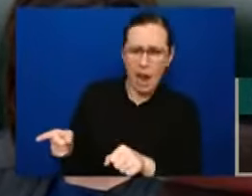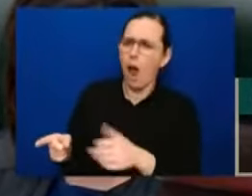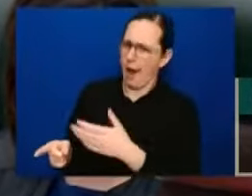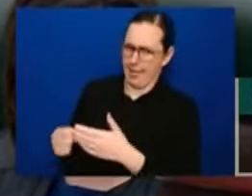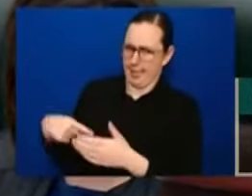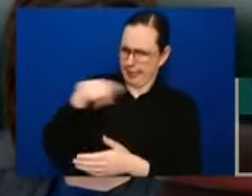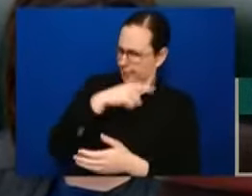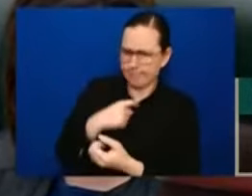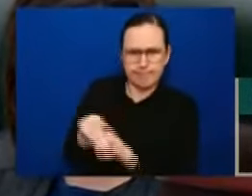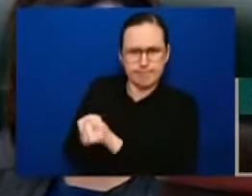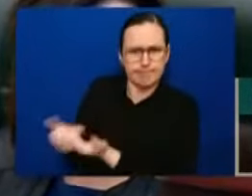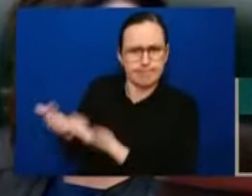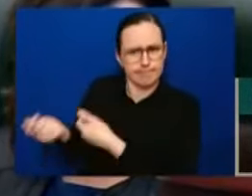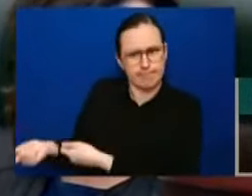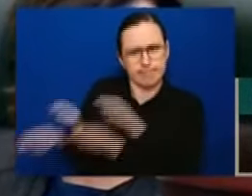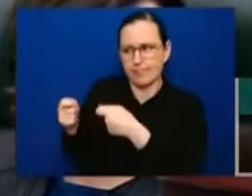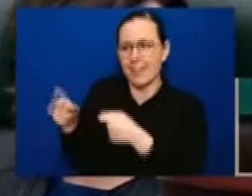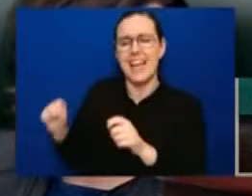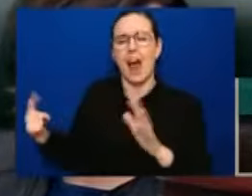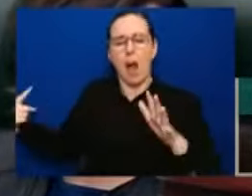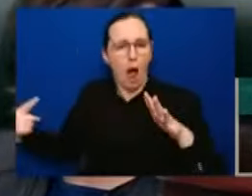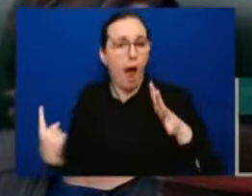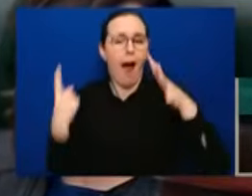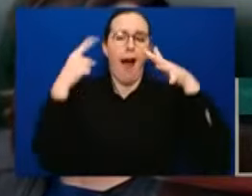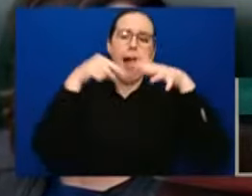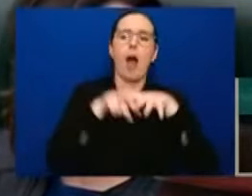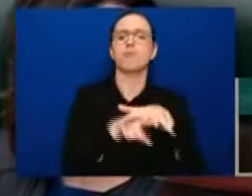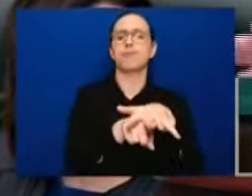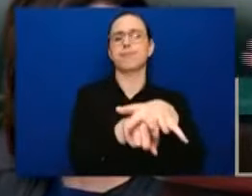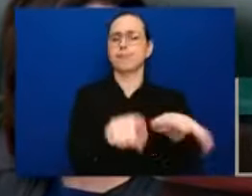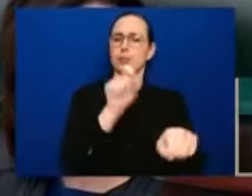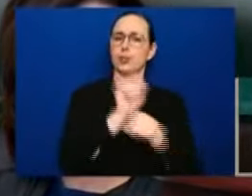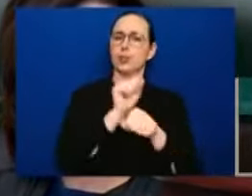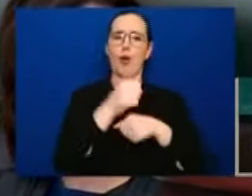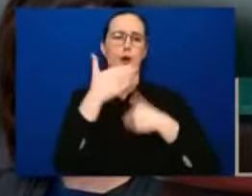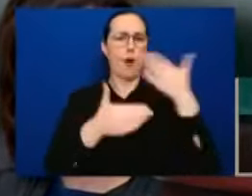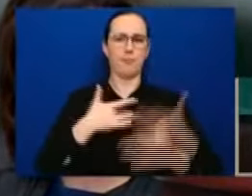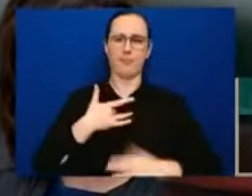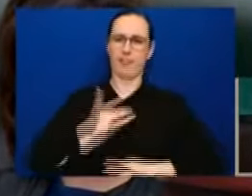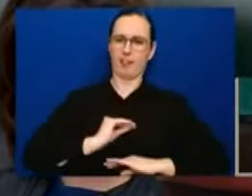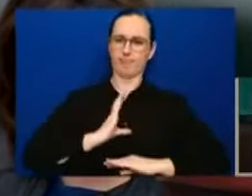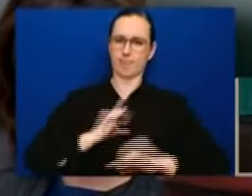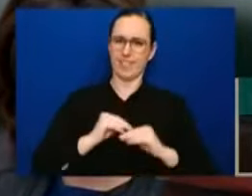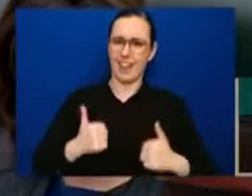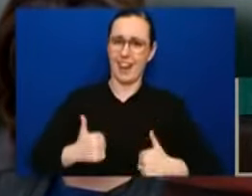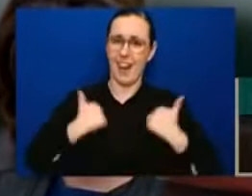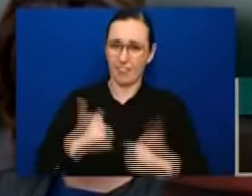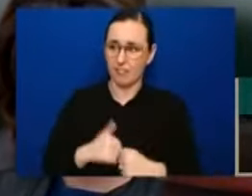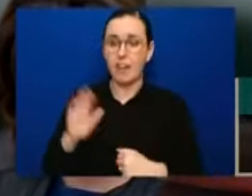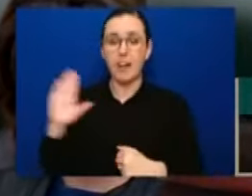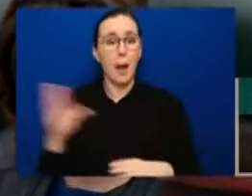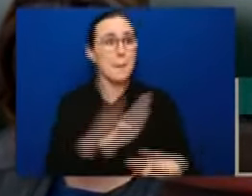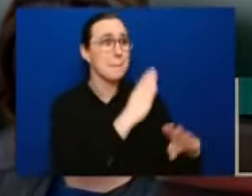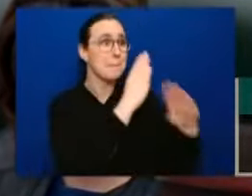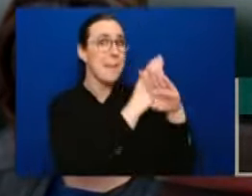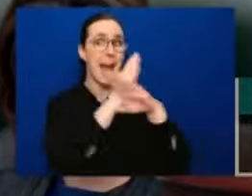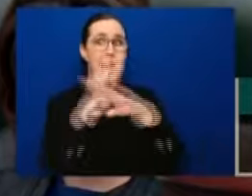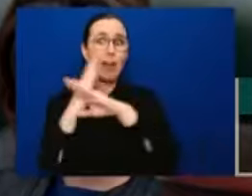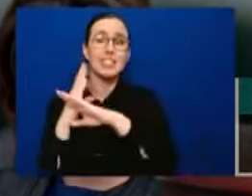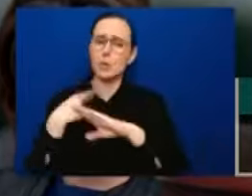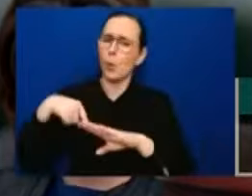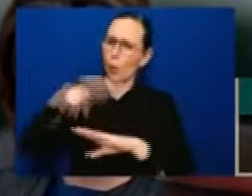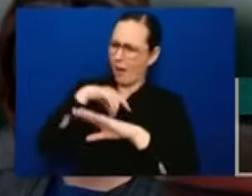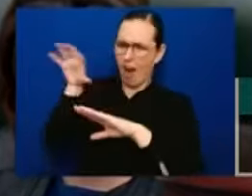of eliminating barriers to work. For those who want to upgrade their skills and improve on their current work